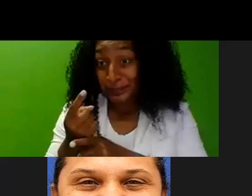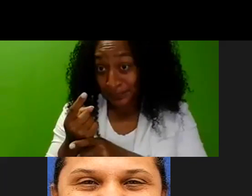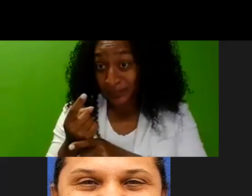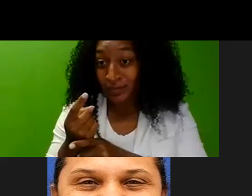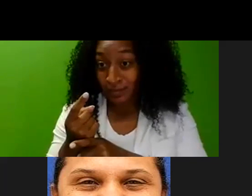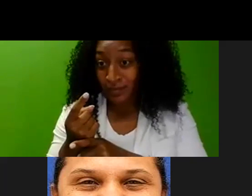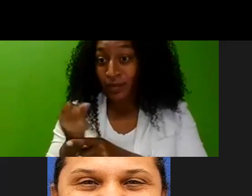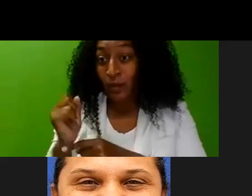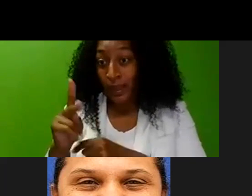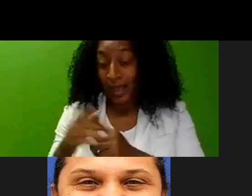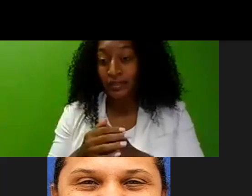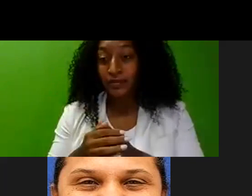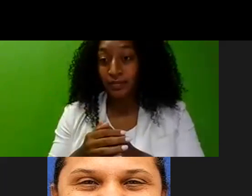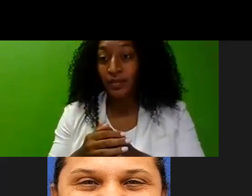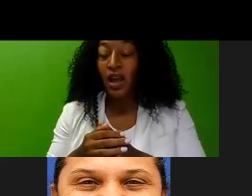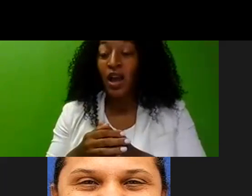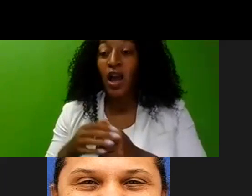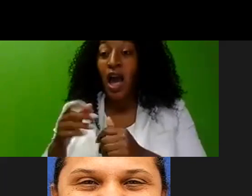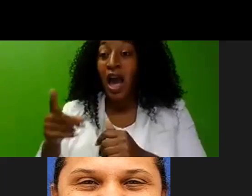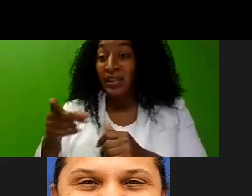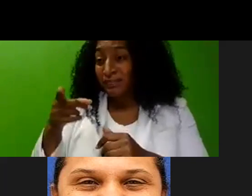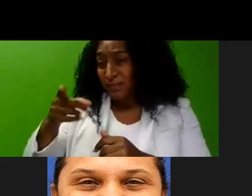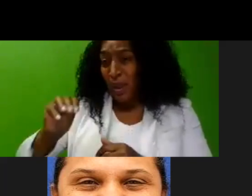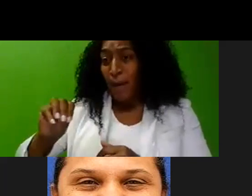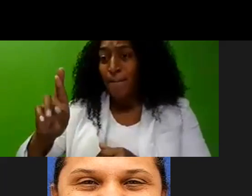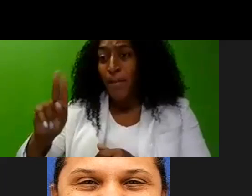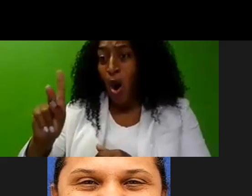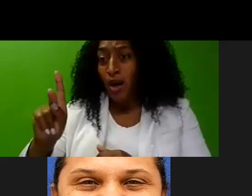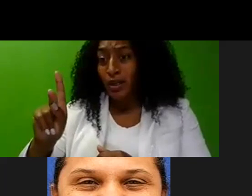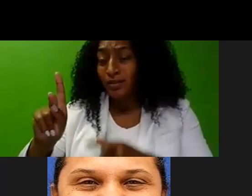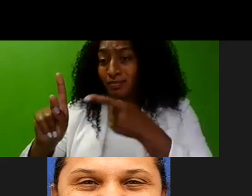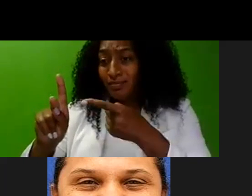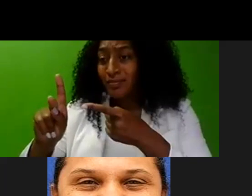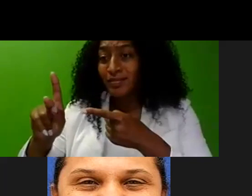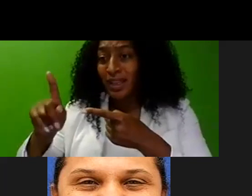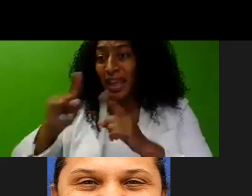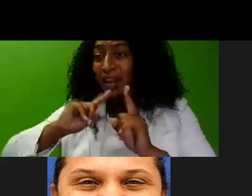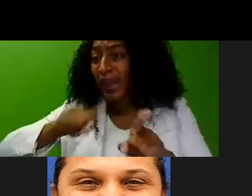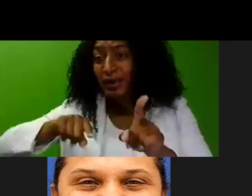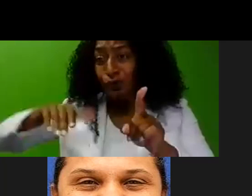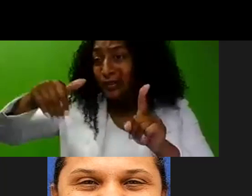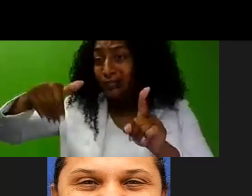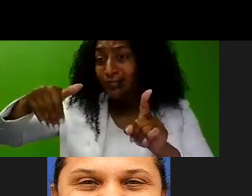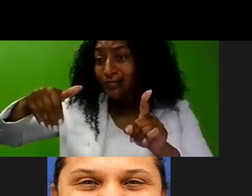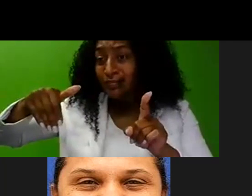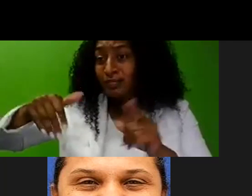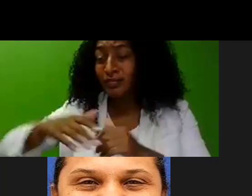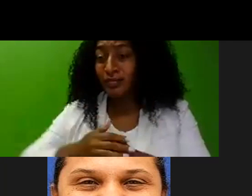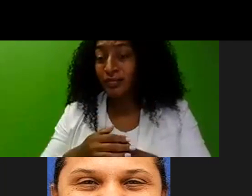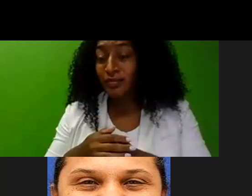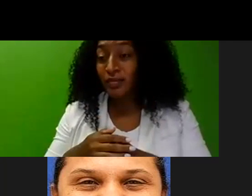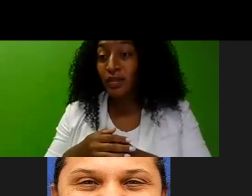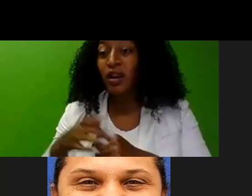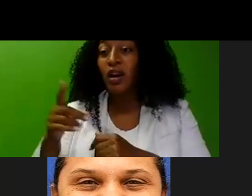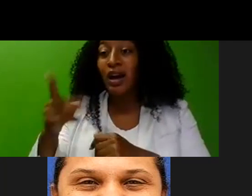I don't know if Mark is in the, let's see. Is Mark responding to me? And then somebody